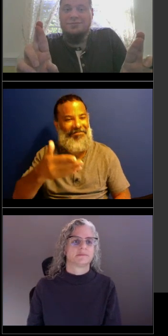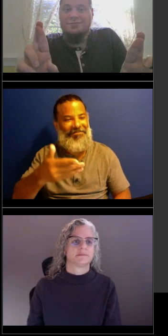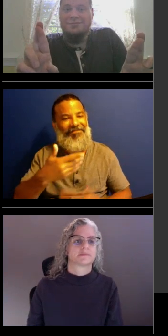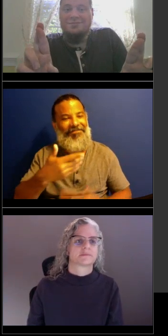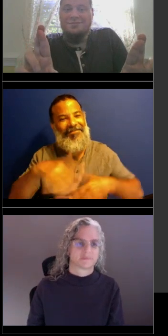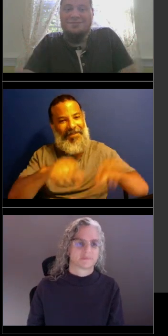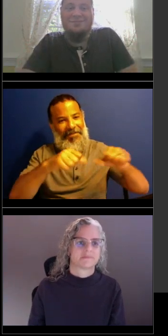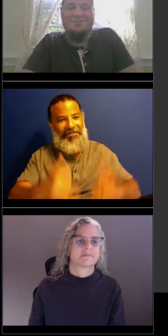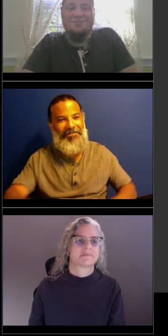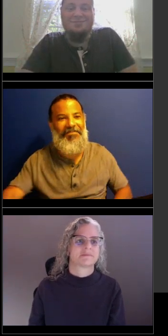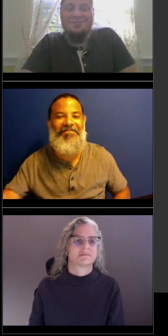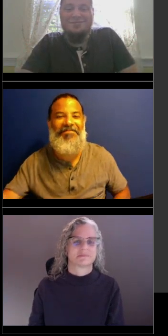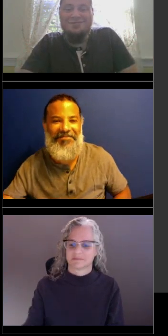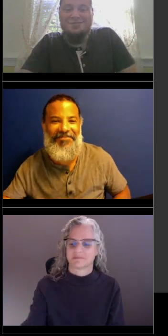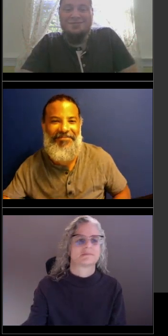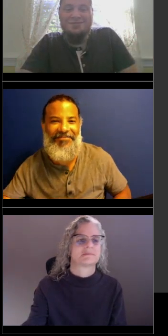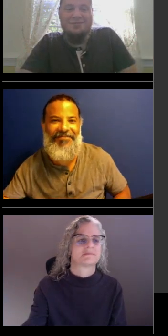there.